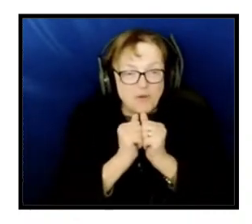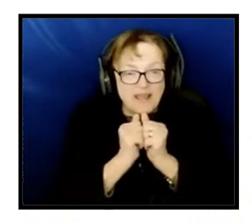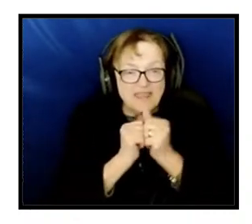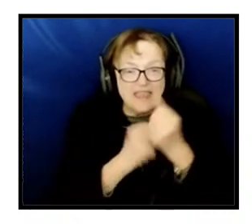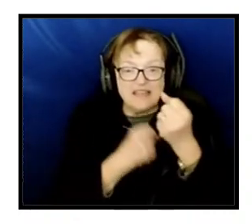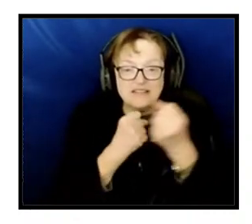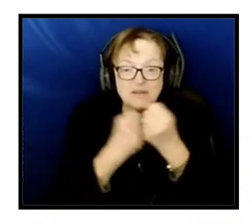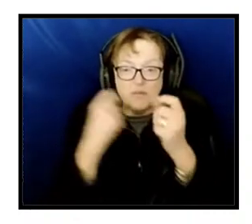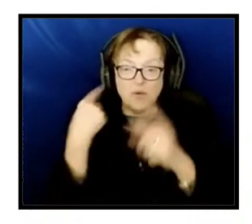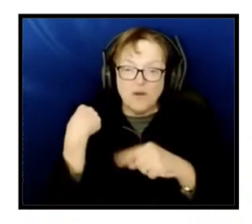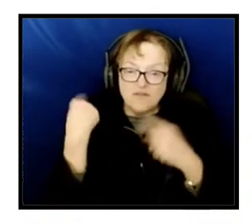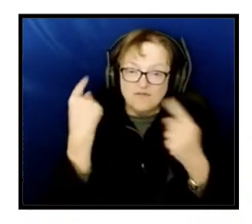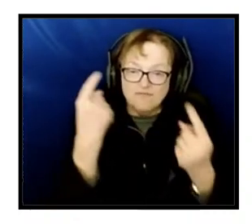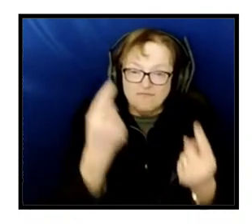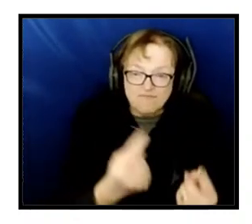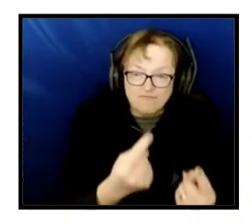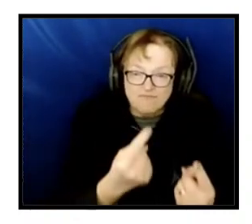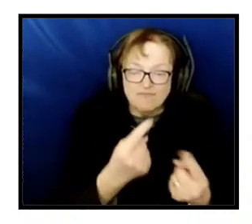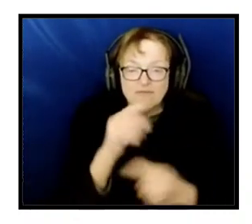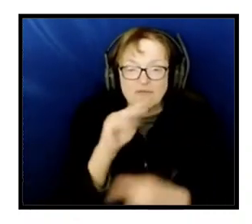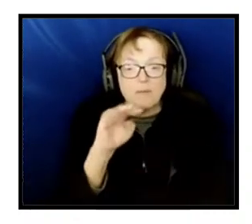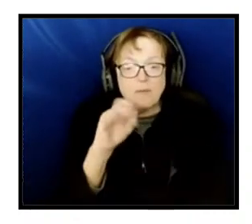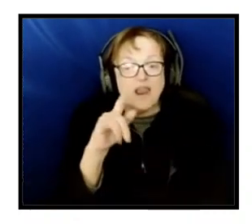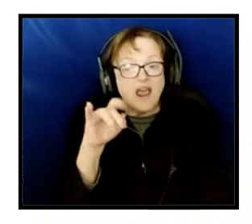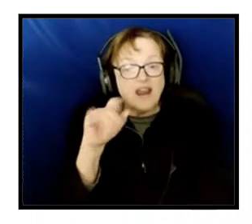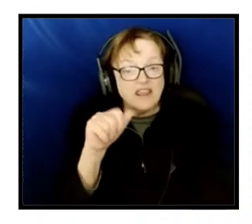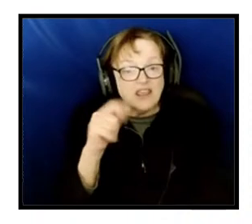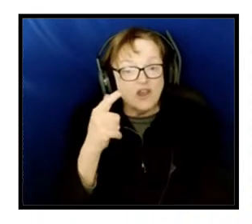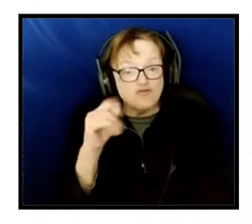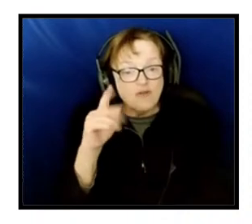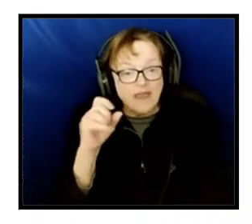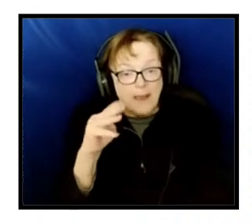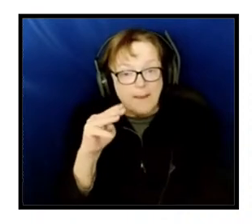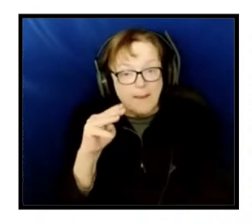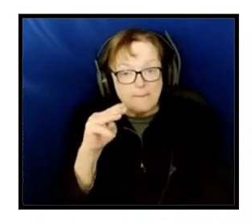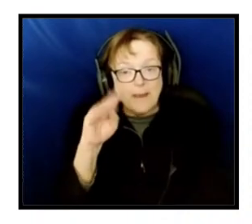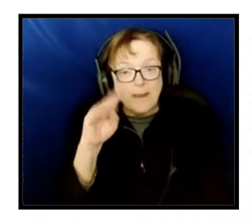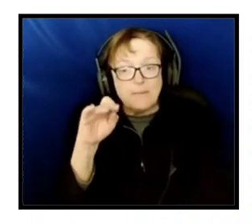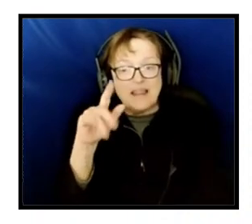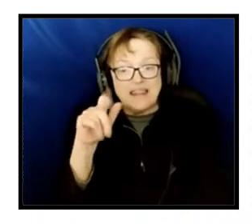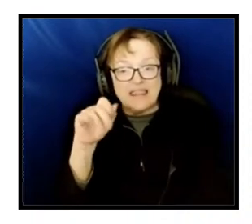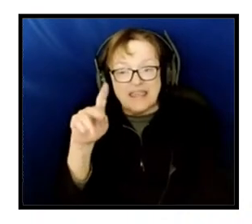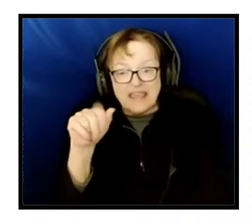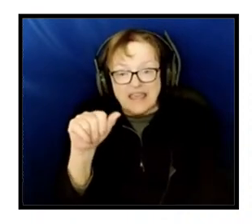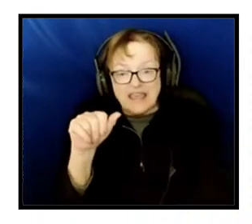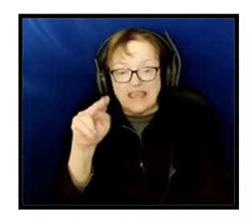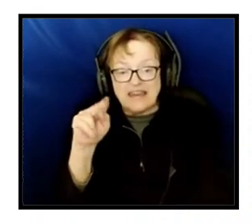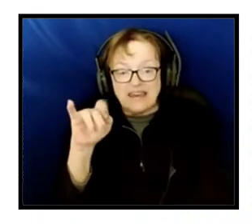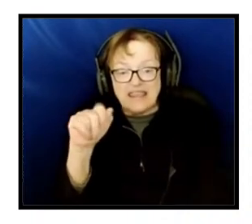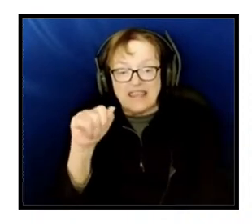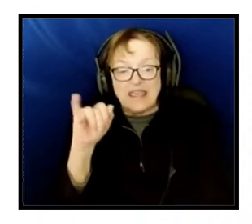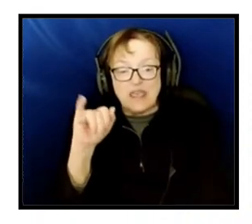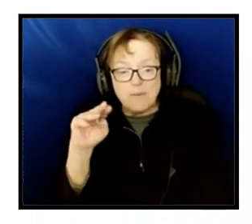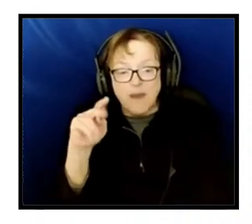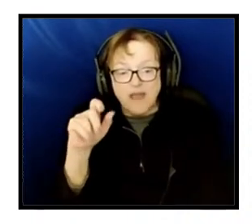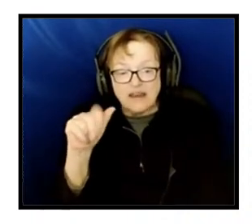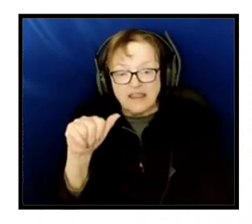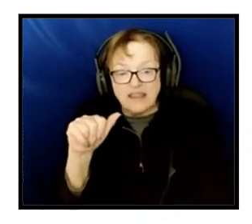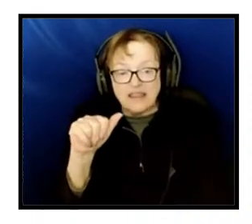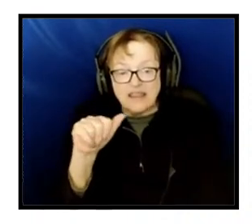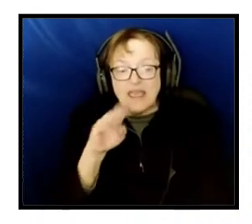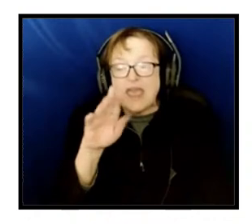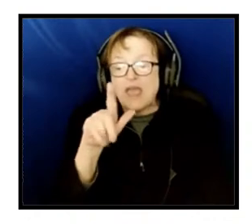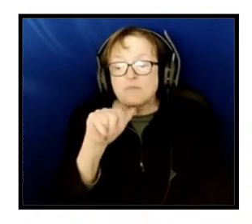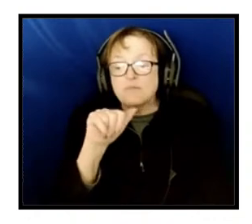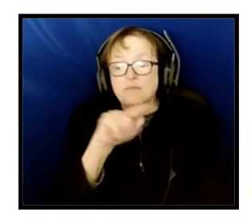the past year. Melania Graham, Malika Nia Imani, and Blaise Sparta of the Dreamseed